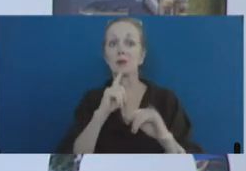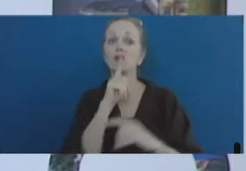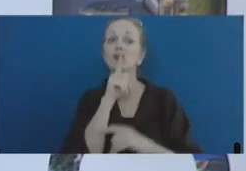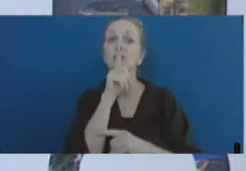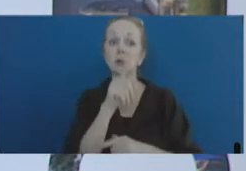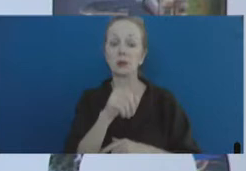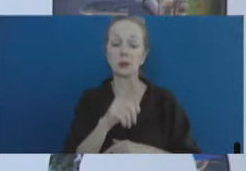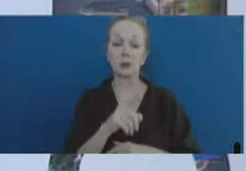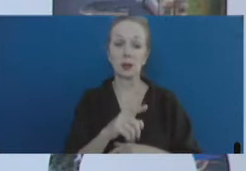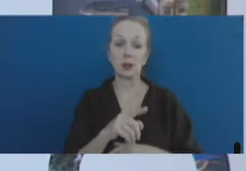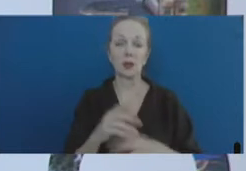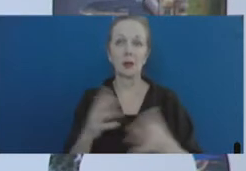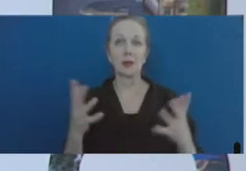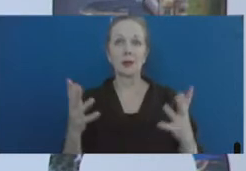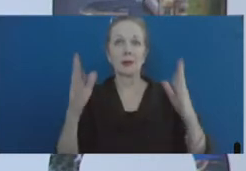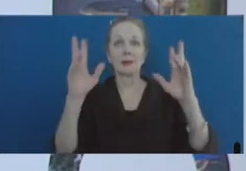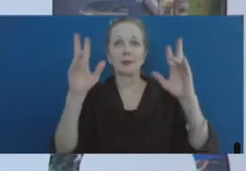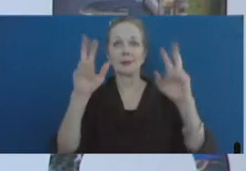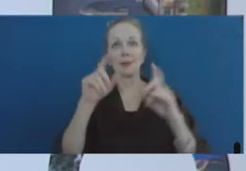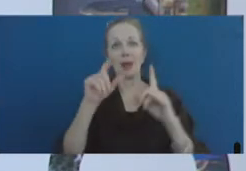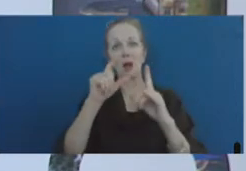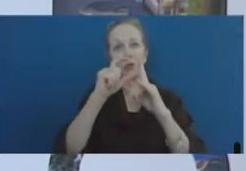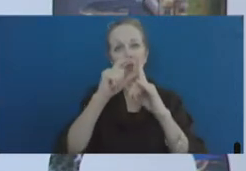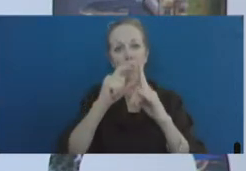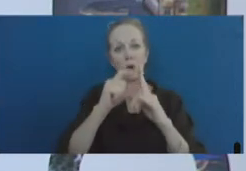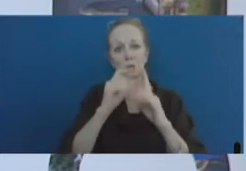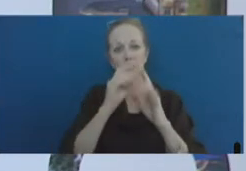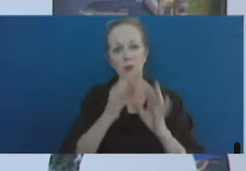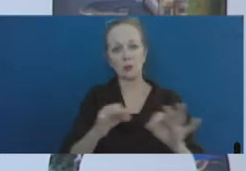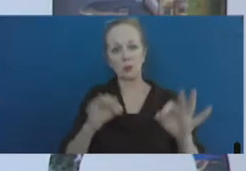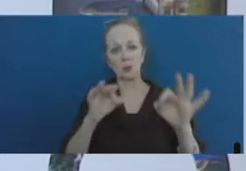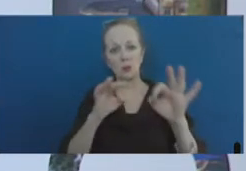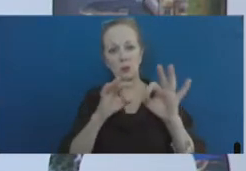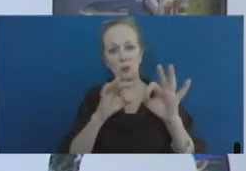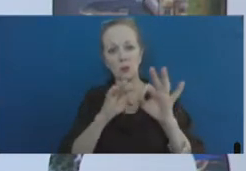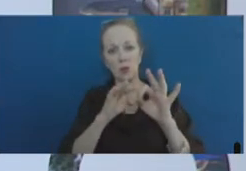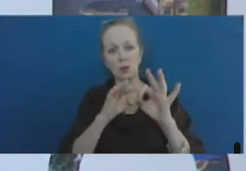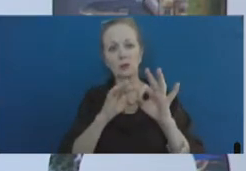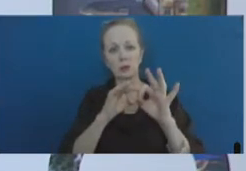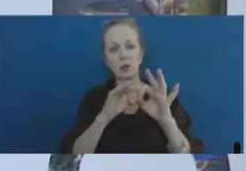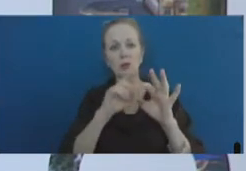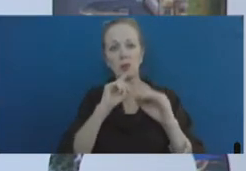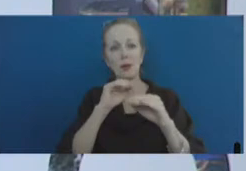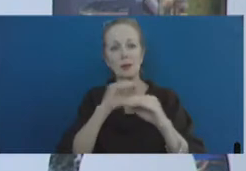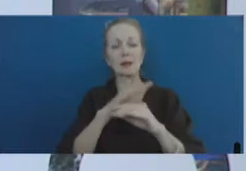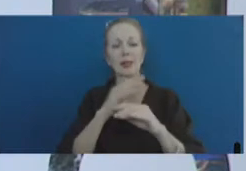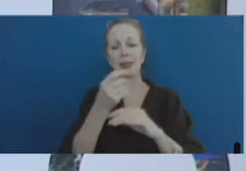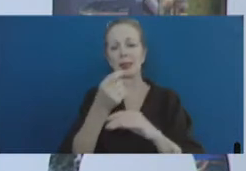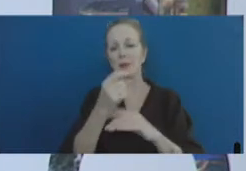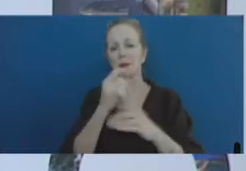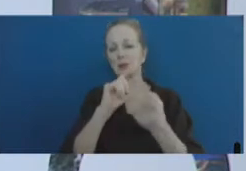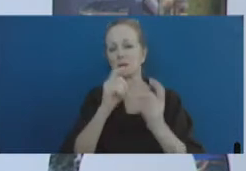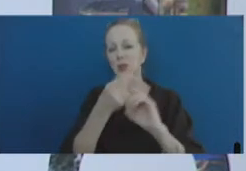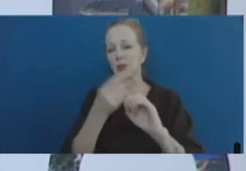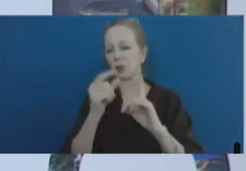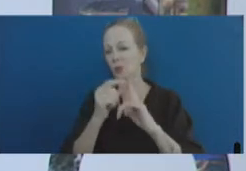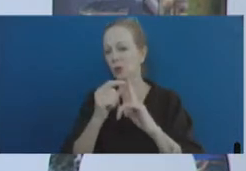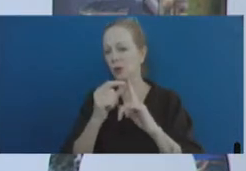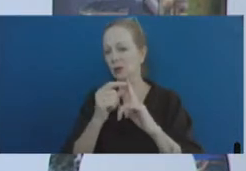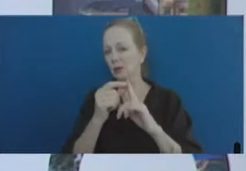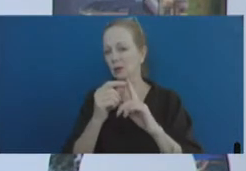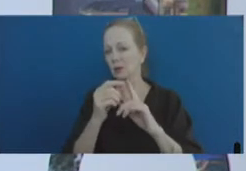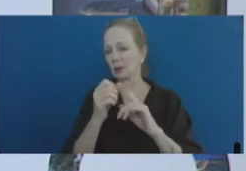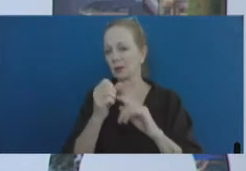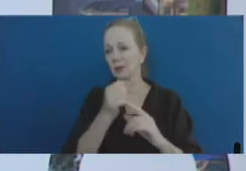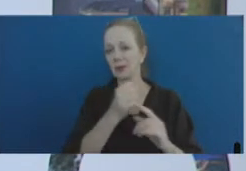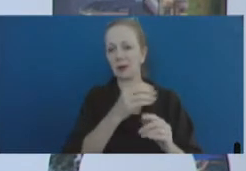the words are very important and very impactful, and so a very slight change in a word could mean that you're putting homes on alleys instead